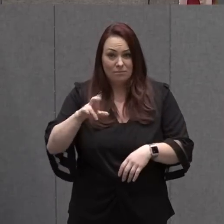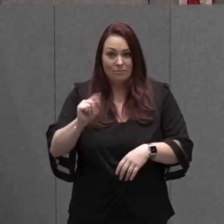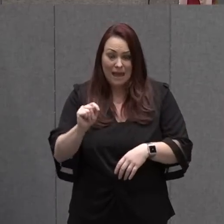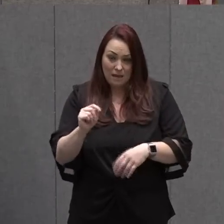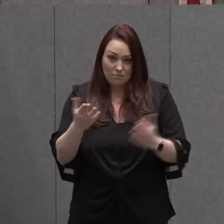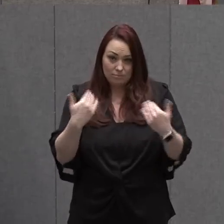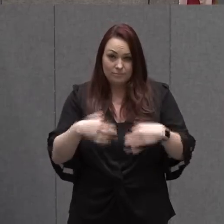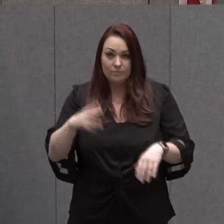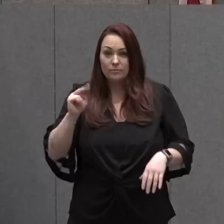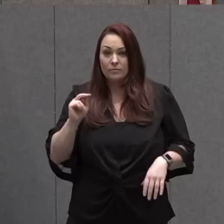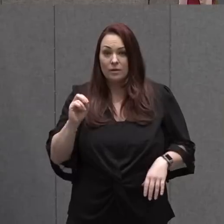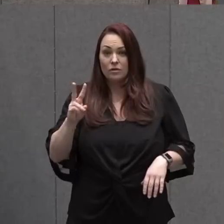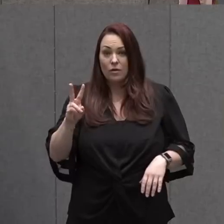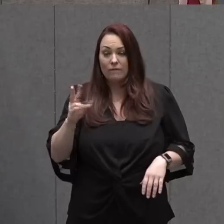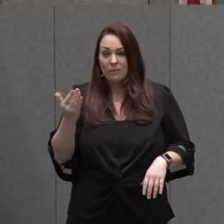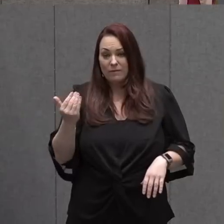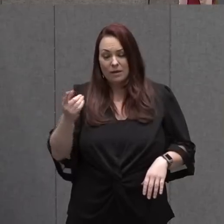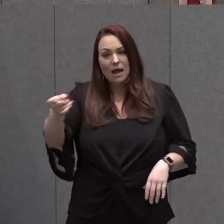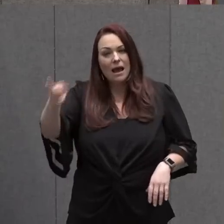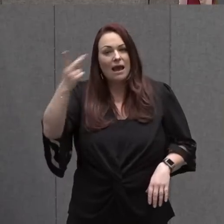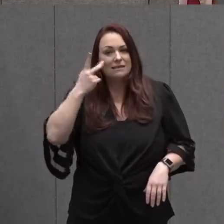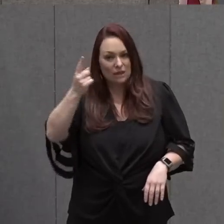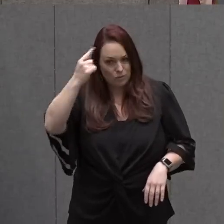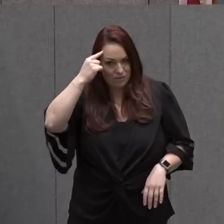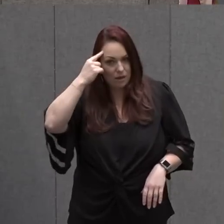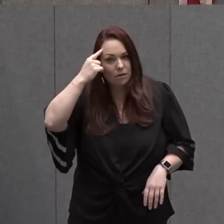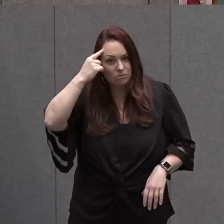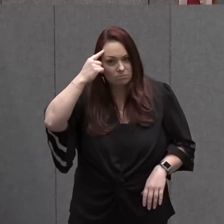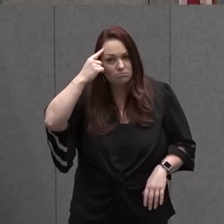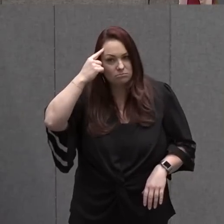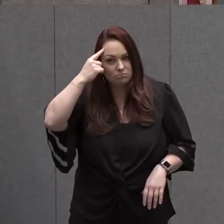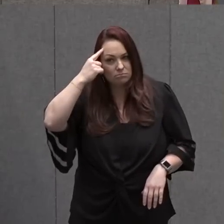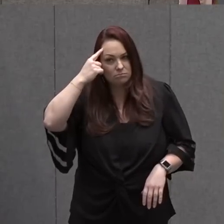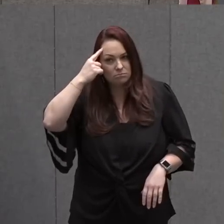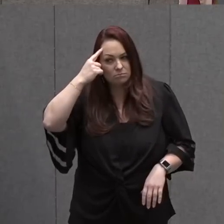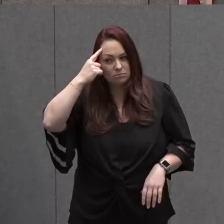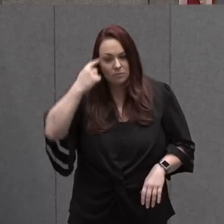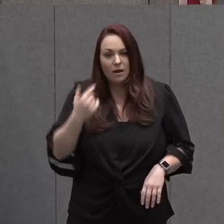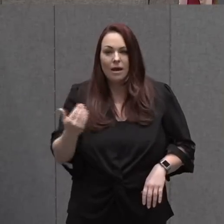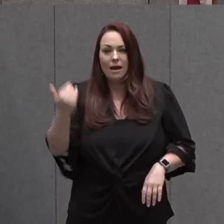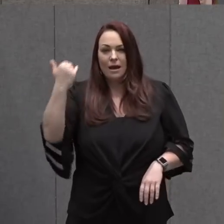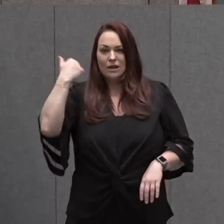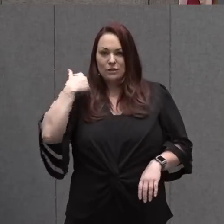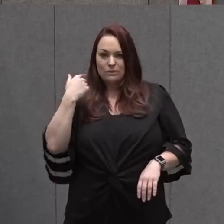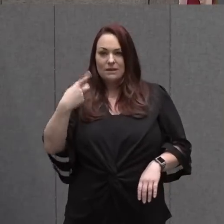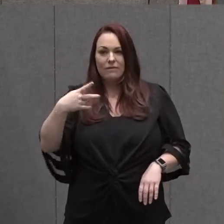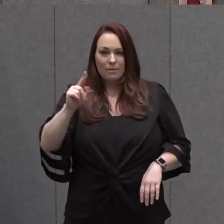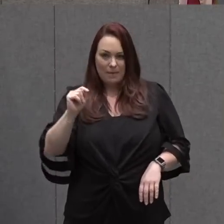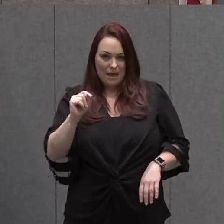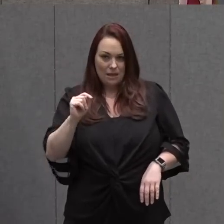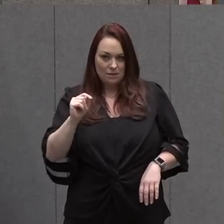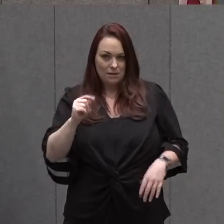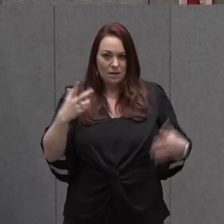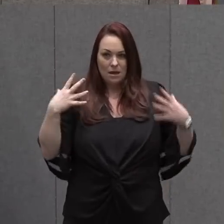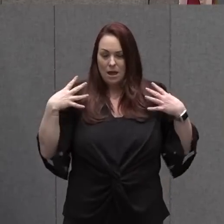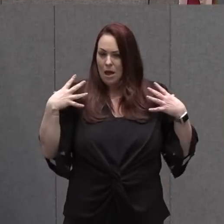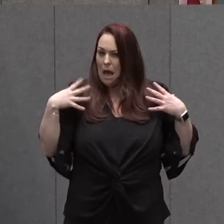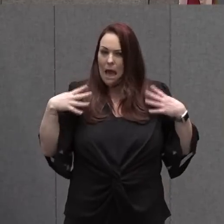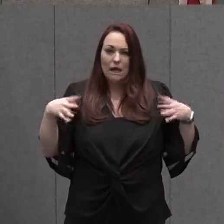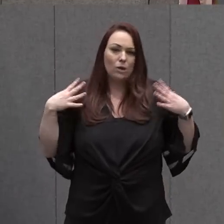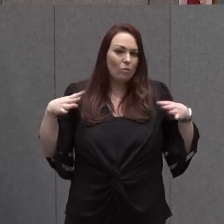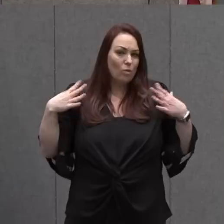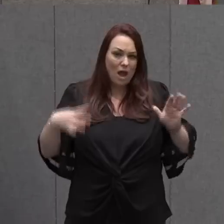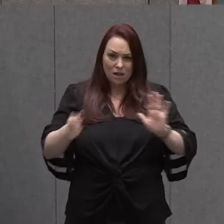November 15th. I see you thinking, yes, what? I used to have a pet. I don't want to write about